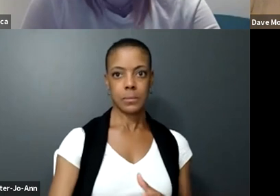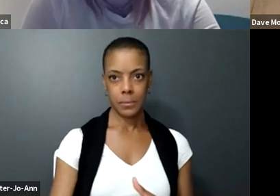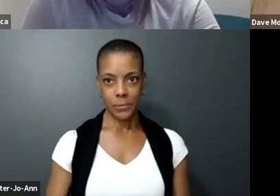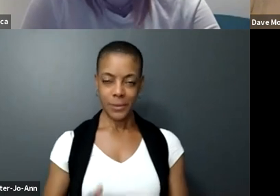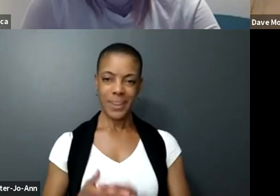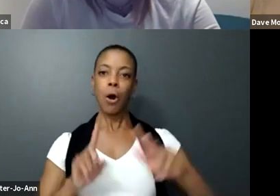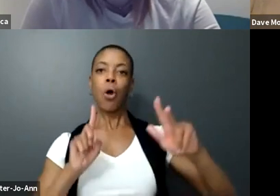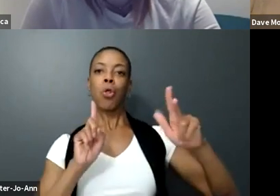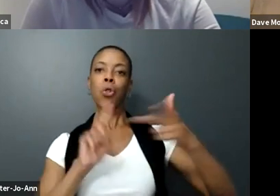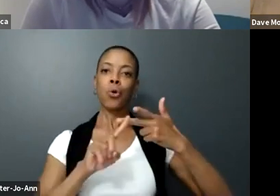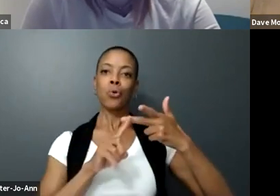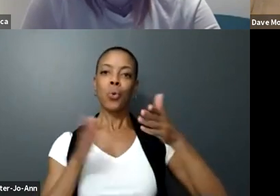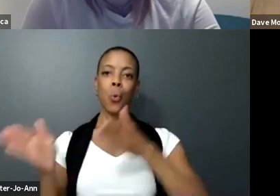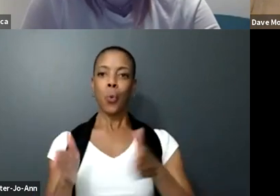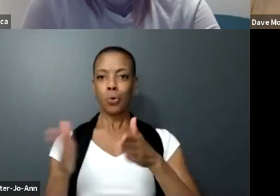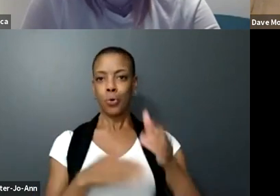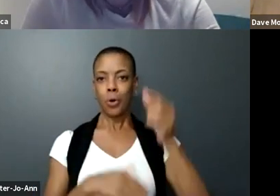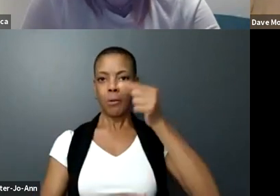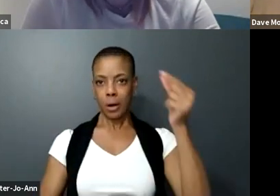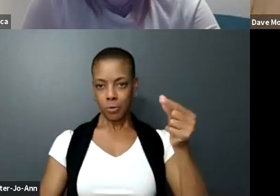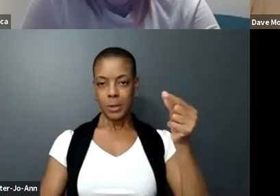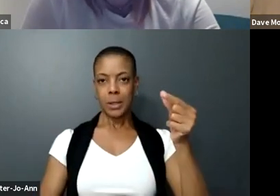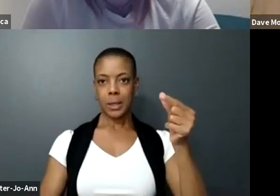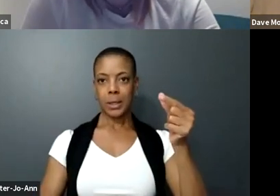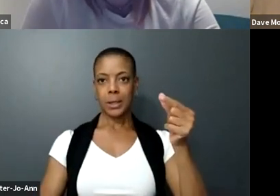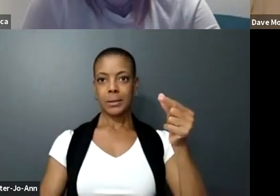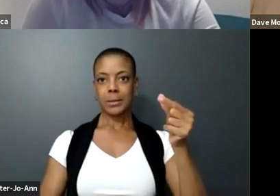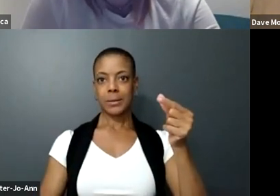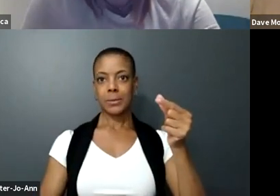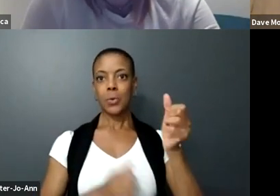Nations in line with the provinces and the federal government. So